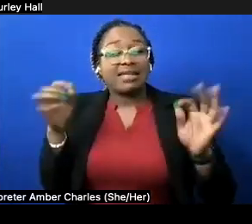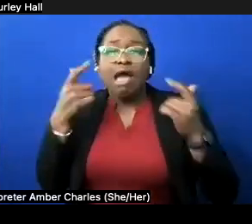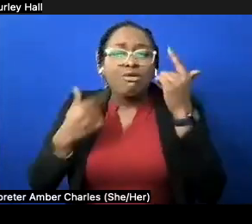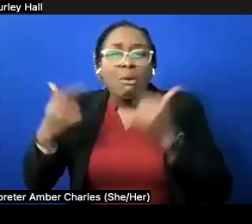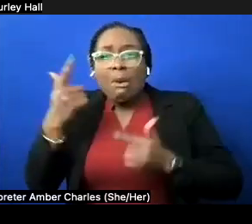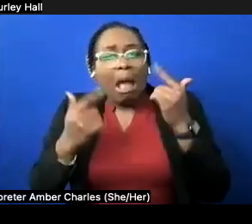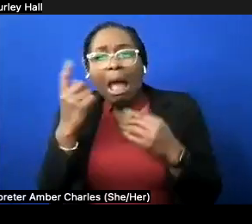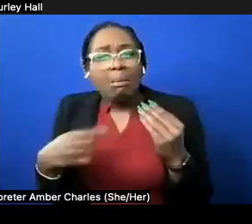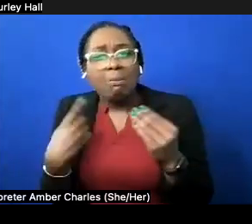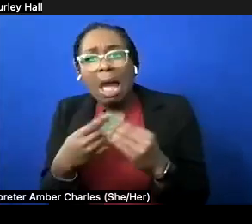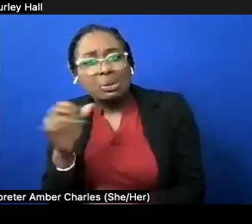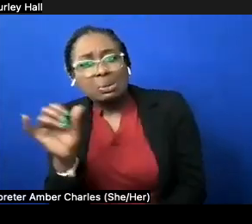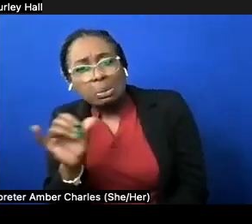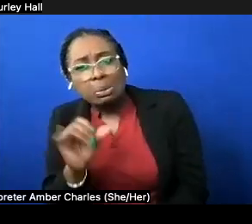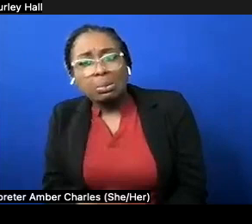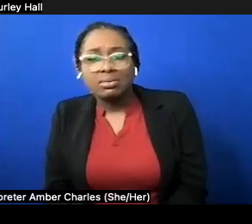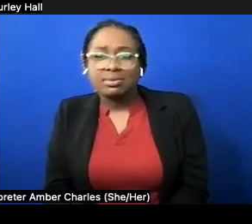it.